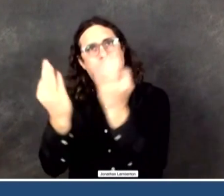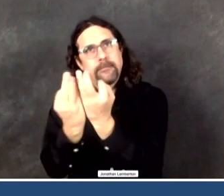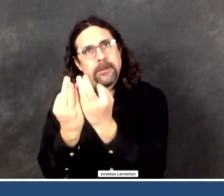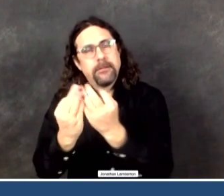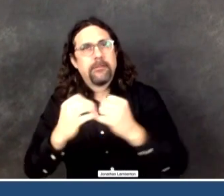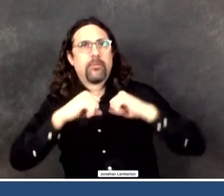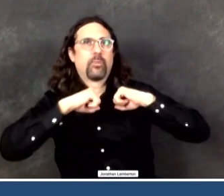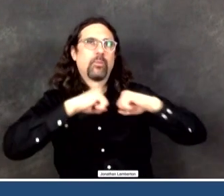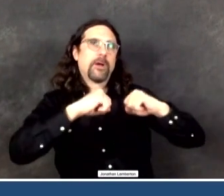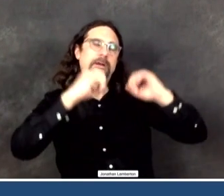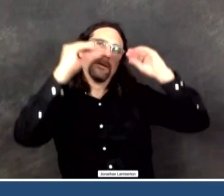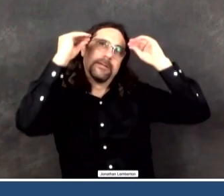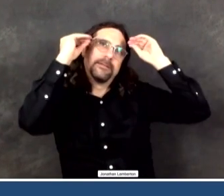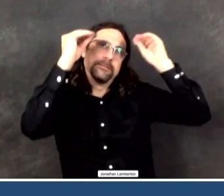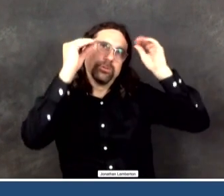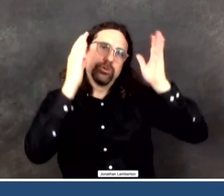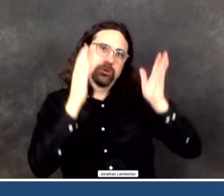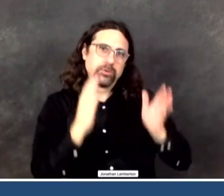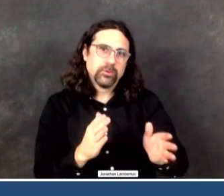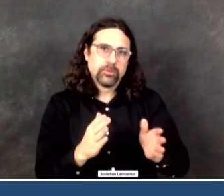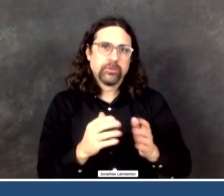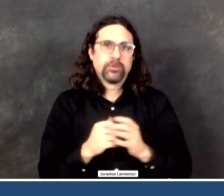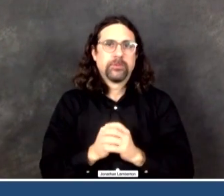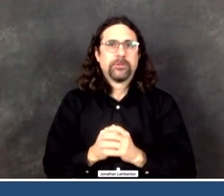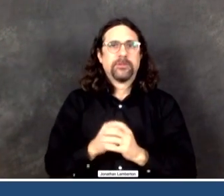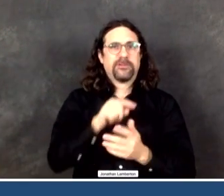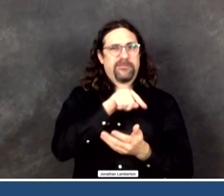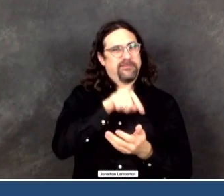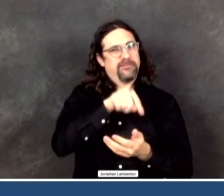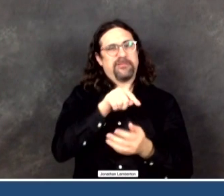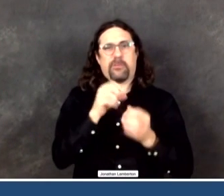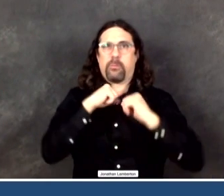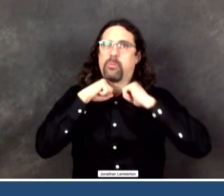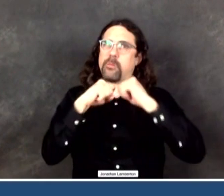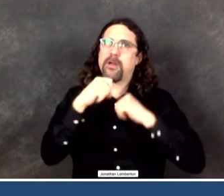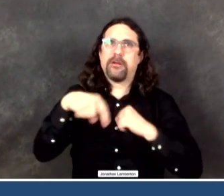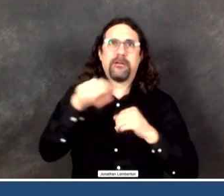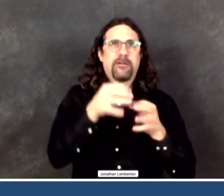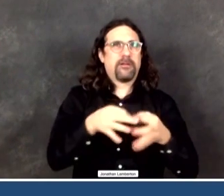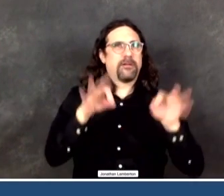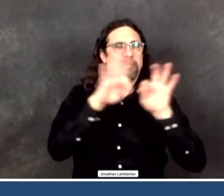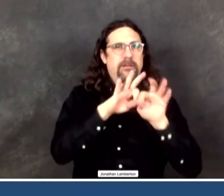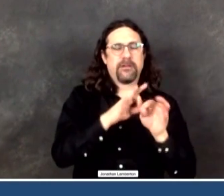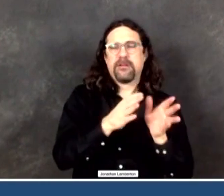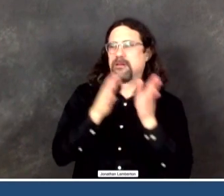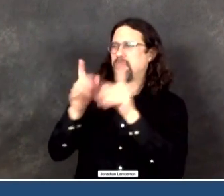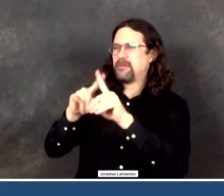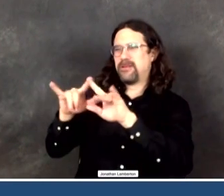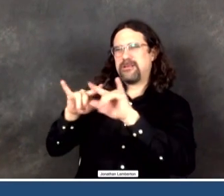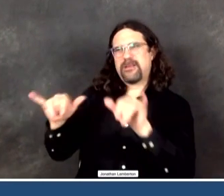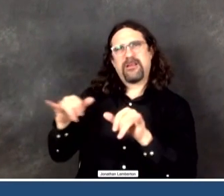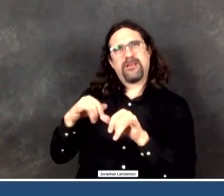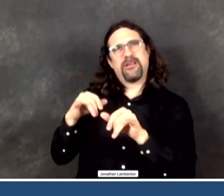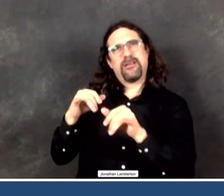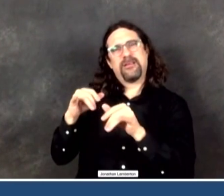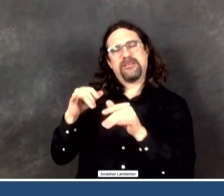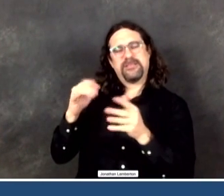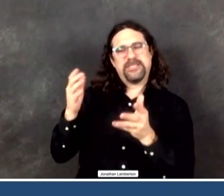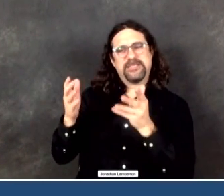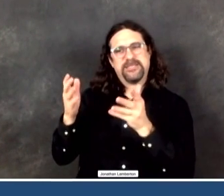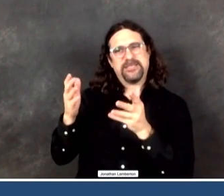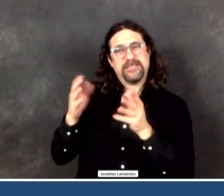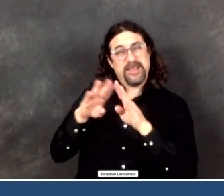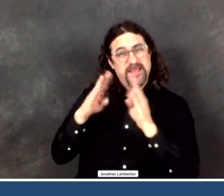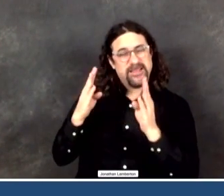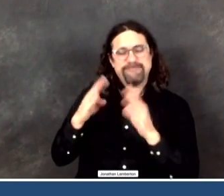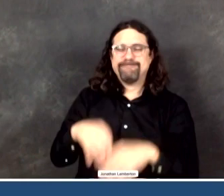It's not a decision that is satisfying for all of us who have devoted so much of our time to trying to make sure our kids